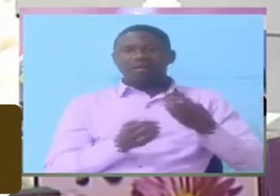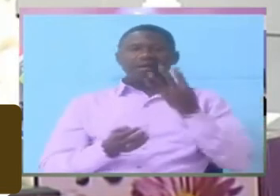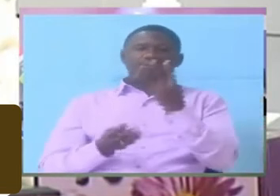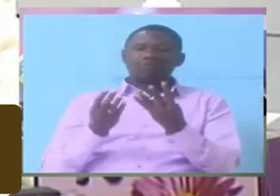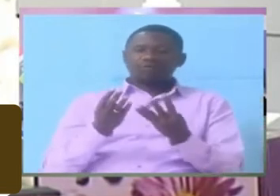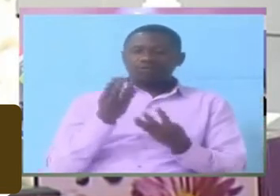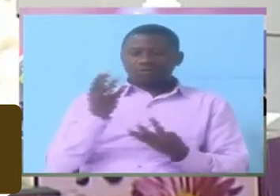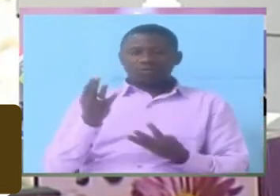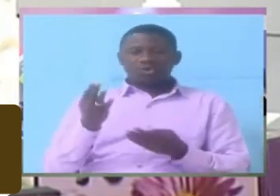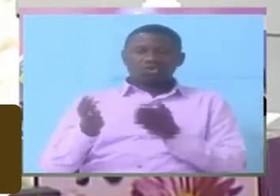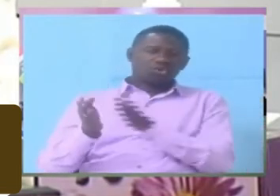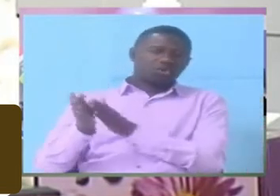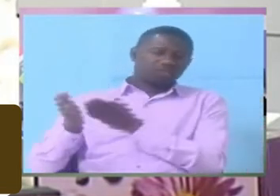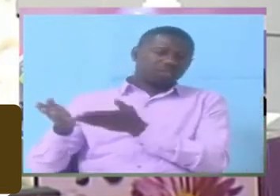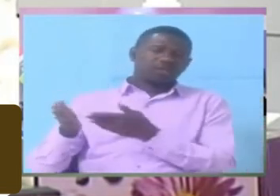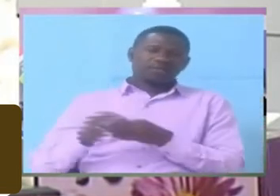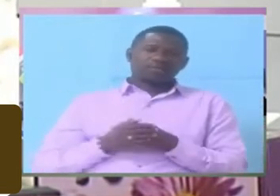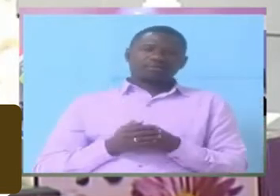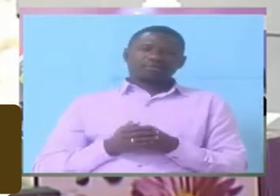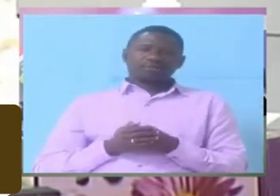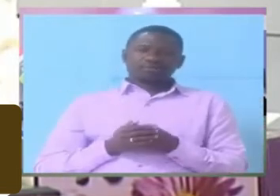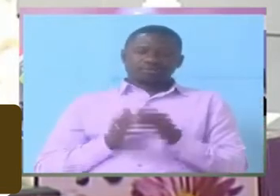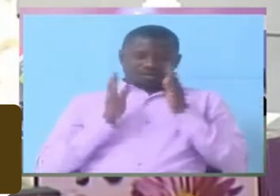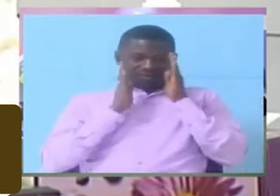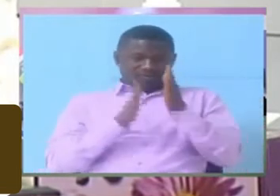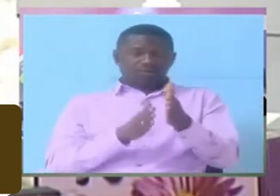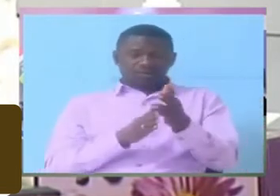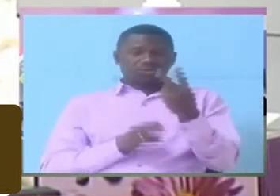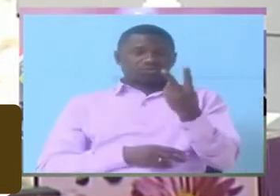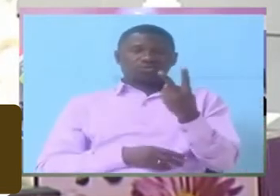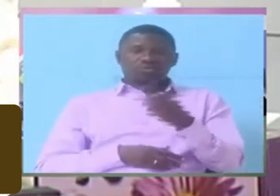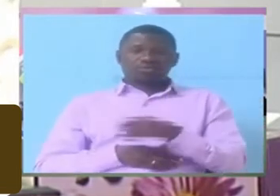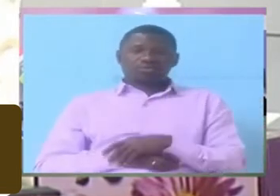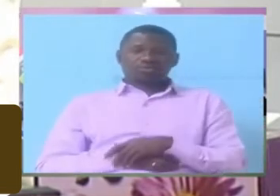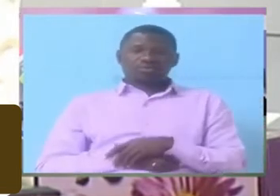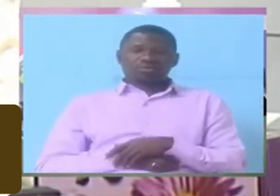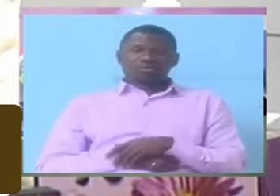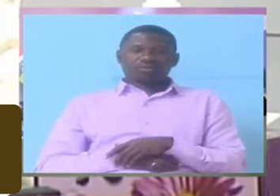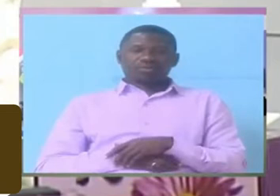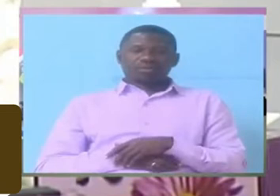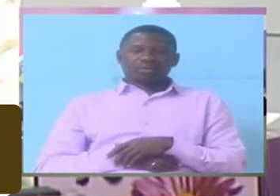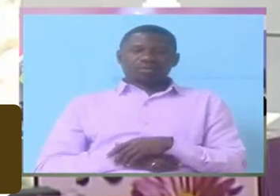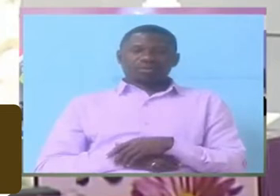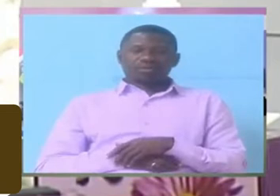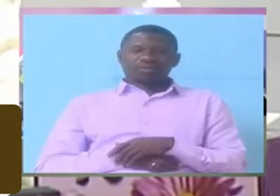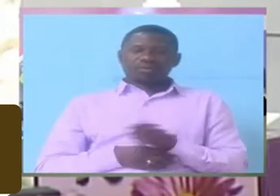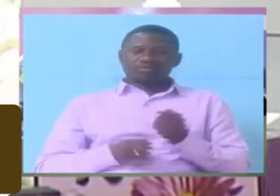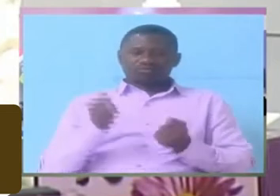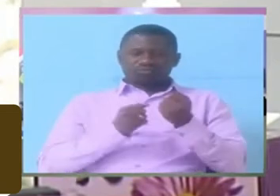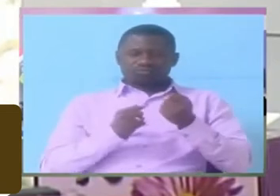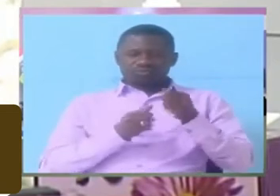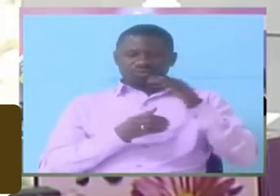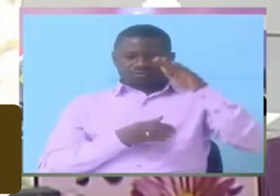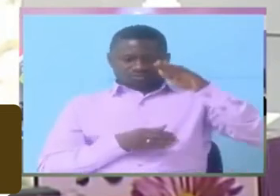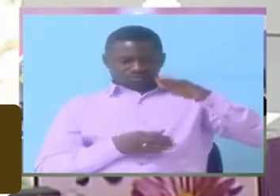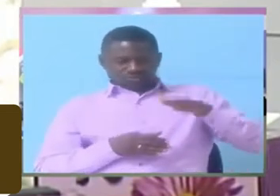mutapuru kanyatili mufulola. Katu mufula be karadola, mu nani be karadola. I lowered my front glass. Nganna moto